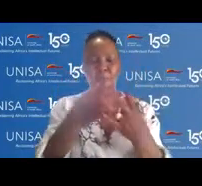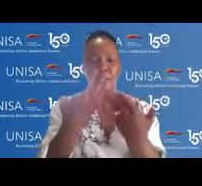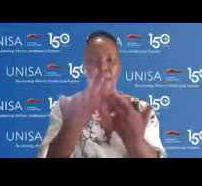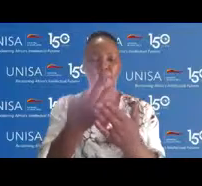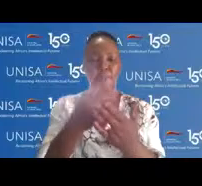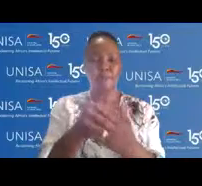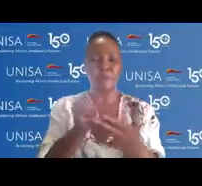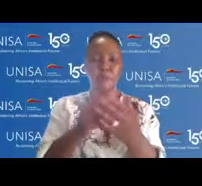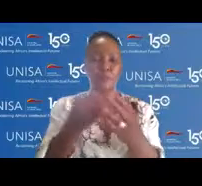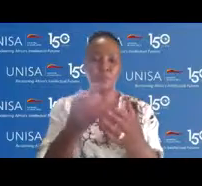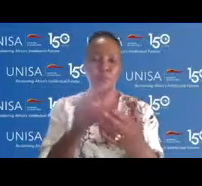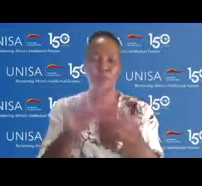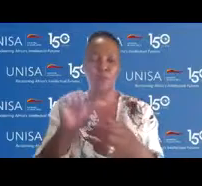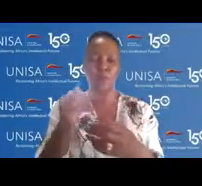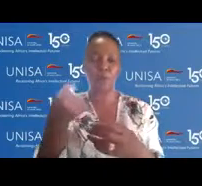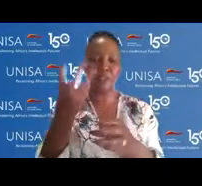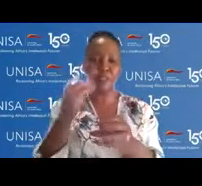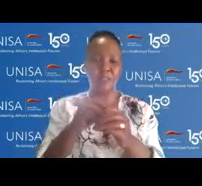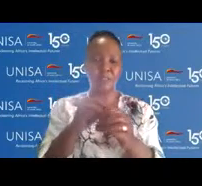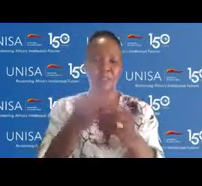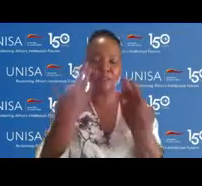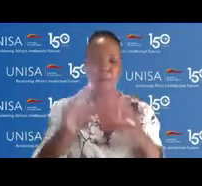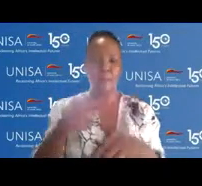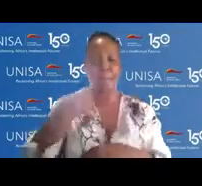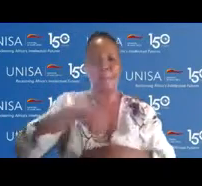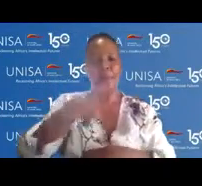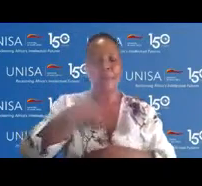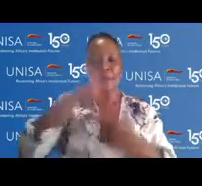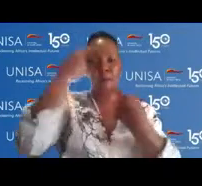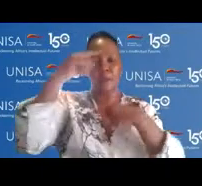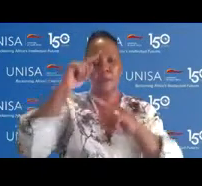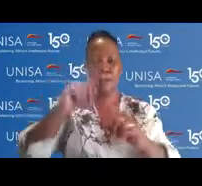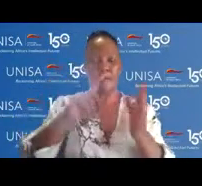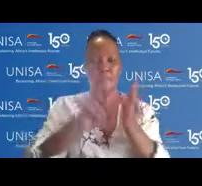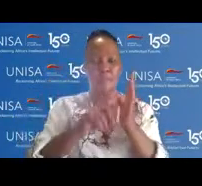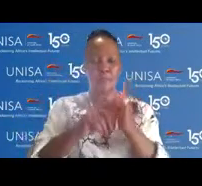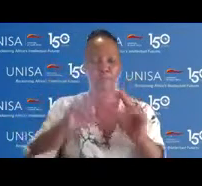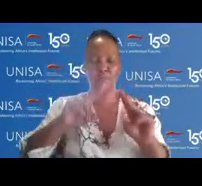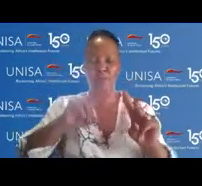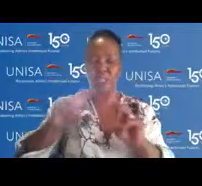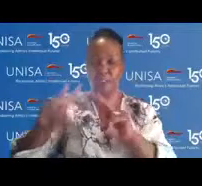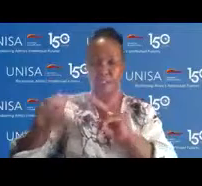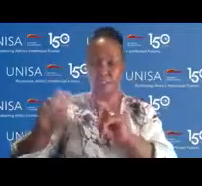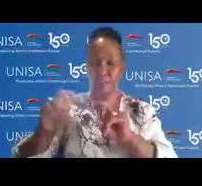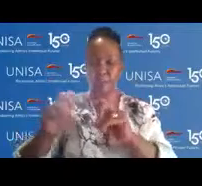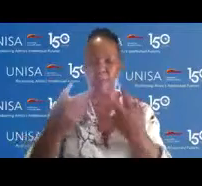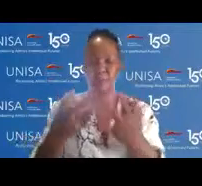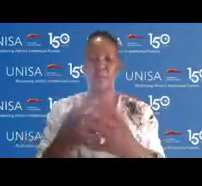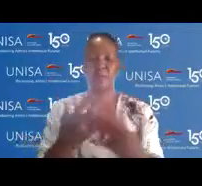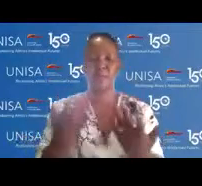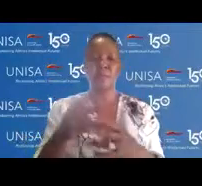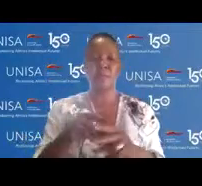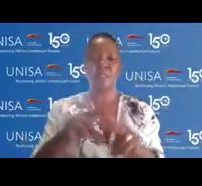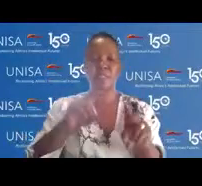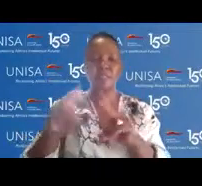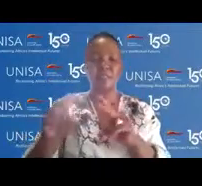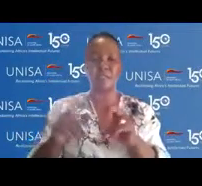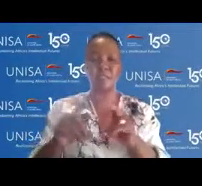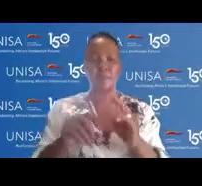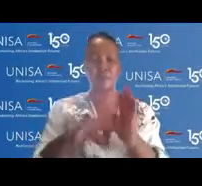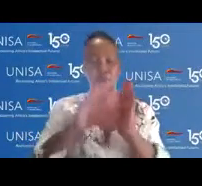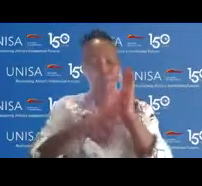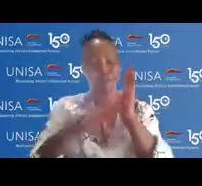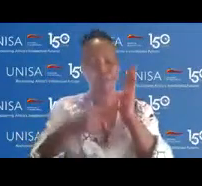logged in personal profile. So I click on search. Right, you'll see there's a search bar at the bottom. Nice, then I